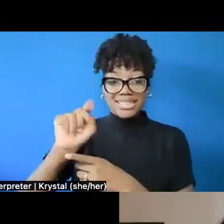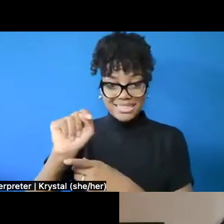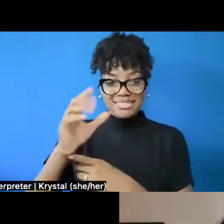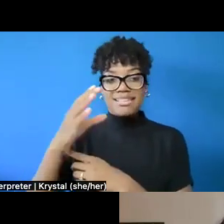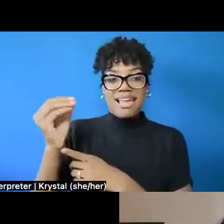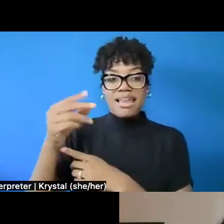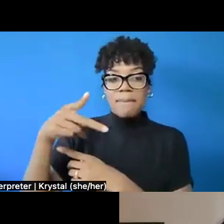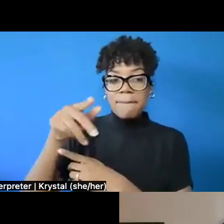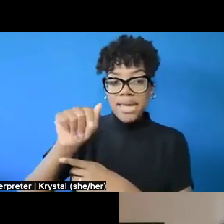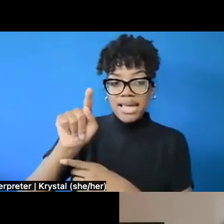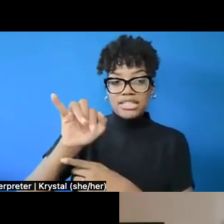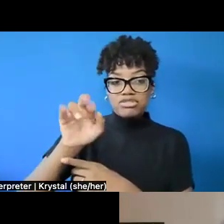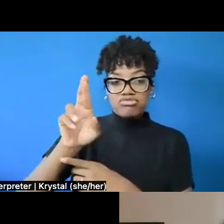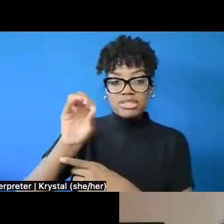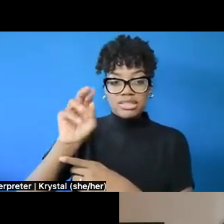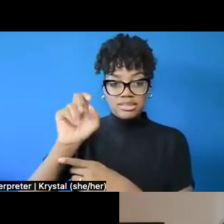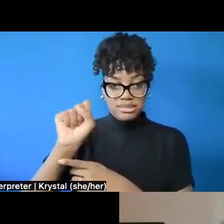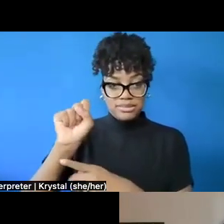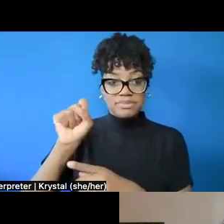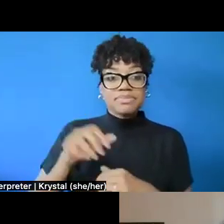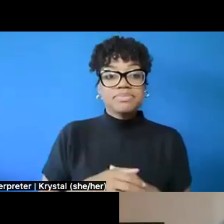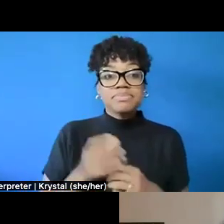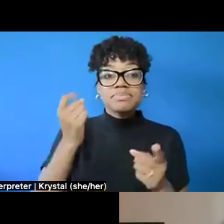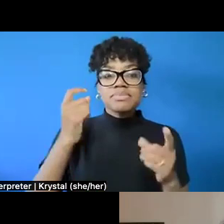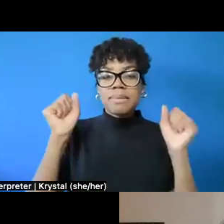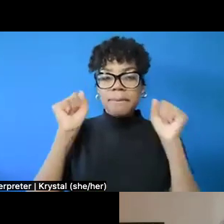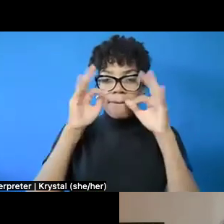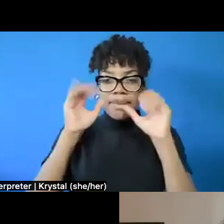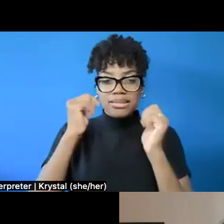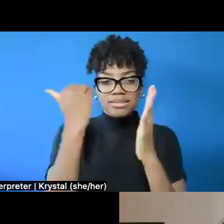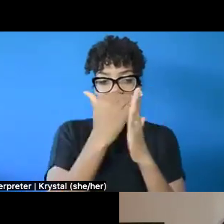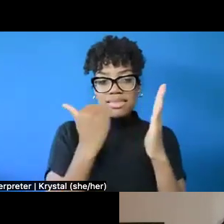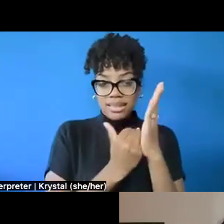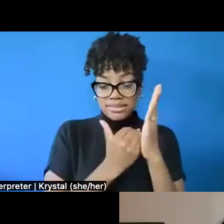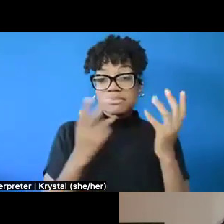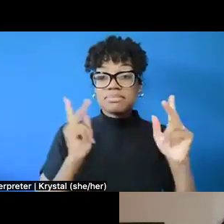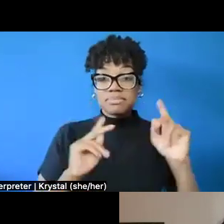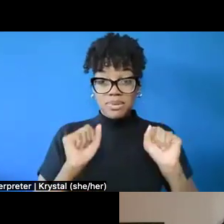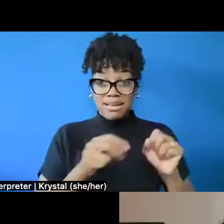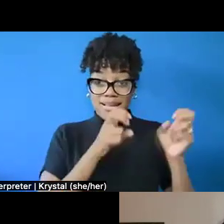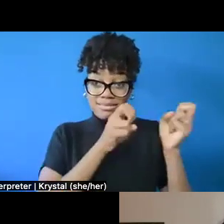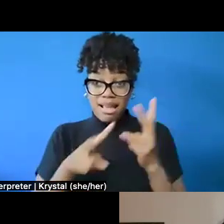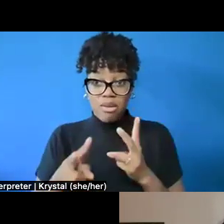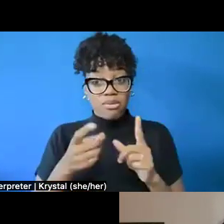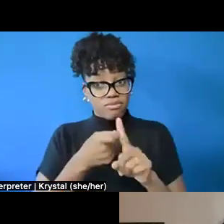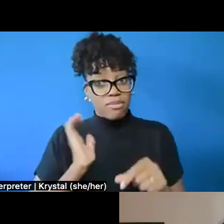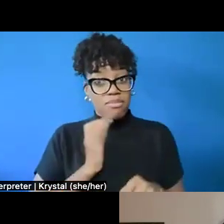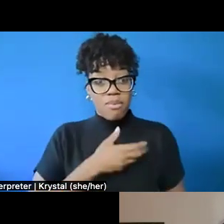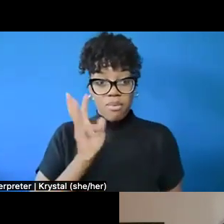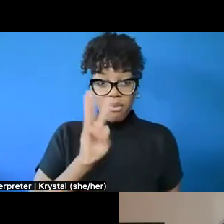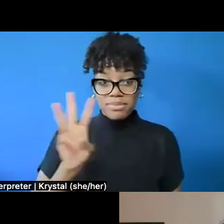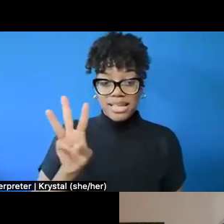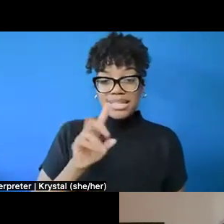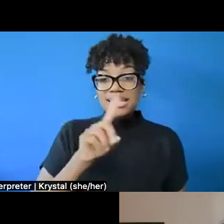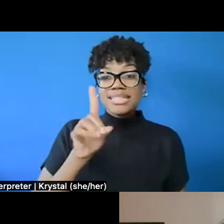can already access at our Zinn education project, zinnedproject.org. But the basic premise